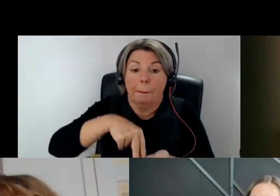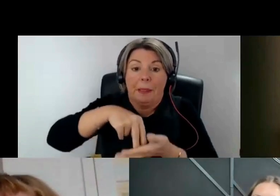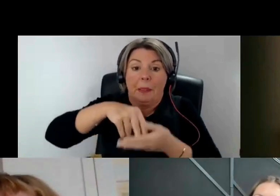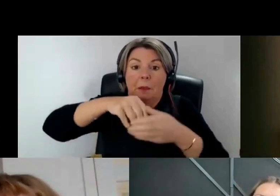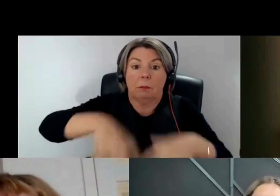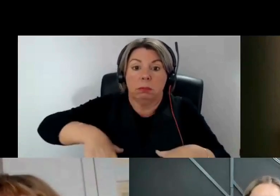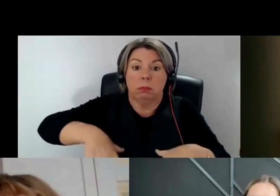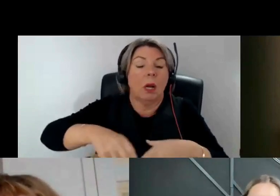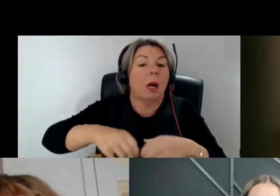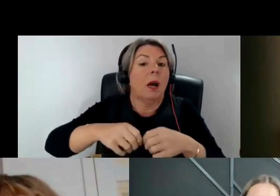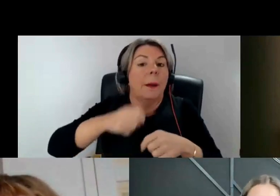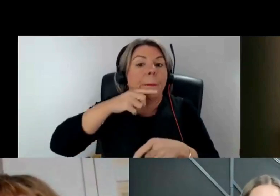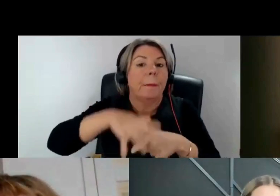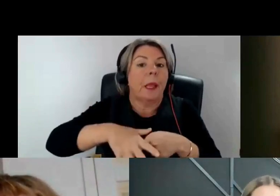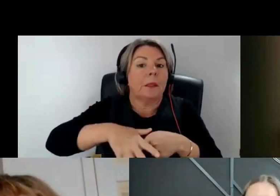with blood.